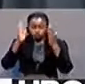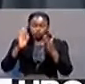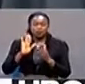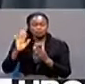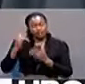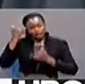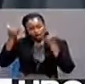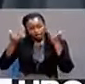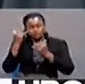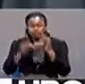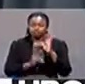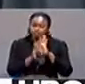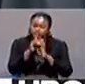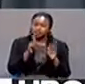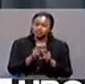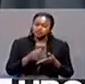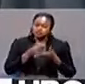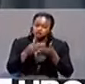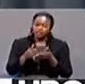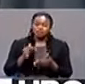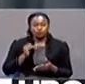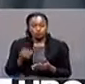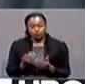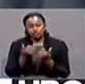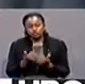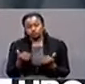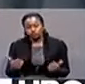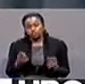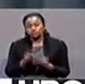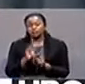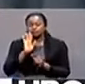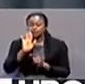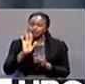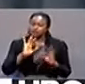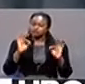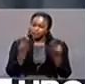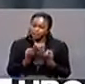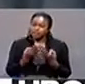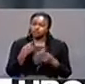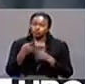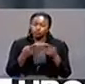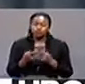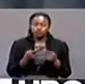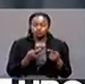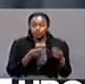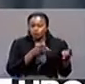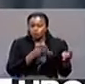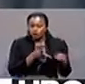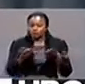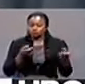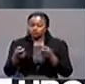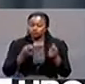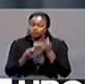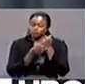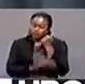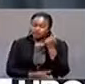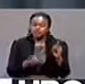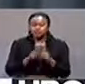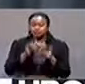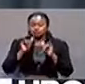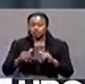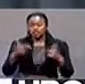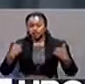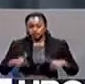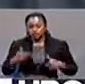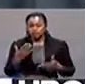developmental and for helping women, children, and their families to fight poverty and to remain healthy. May his